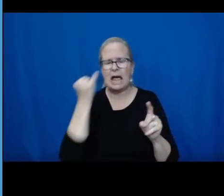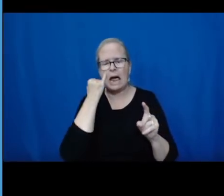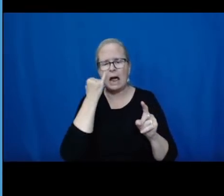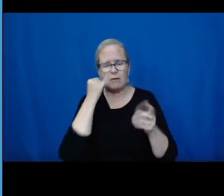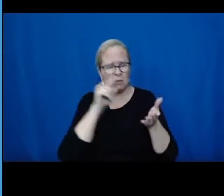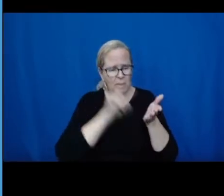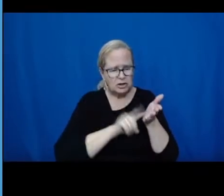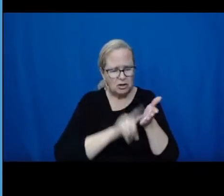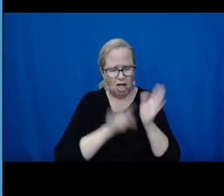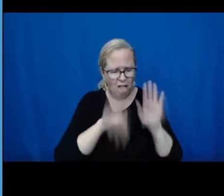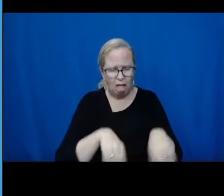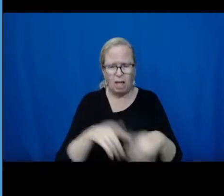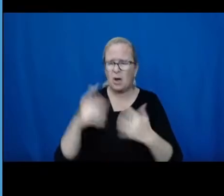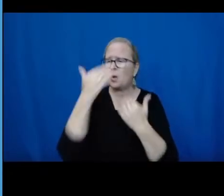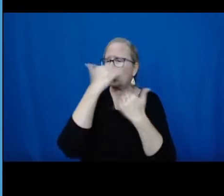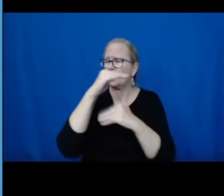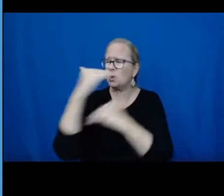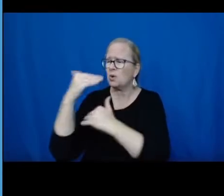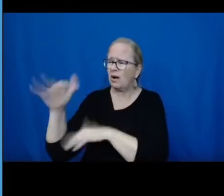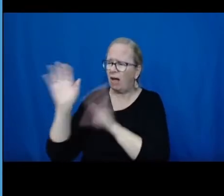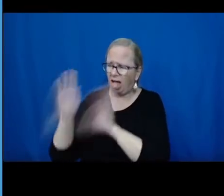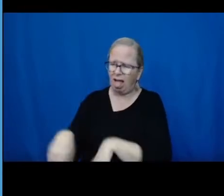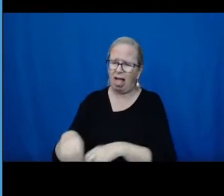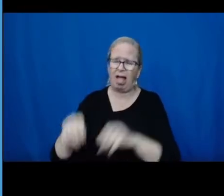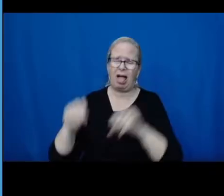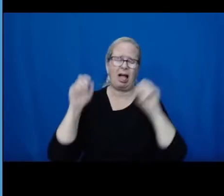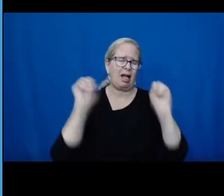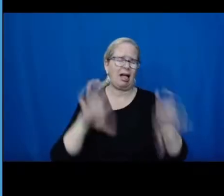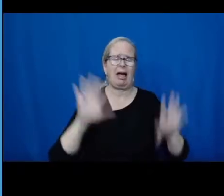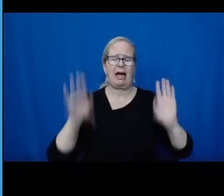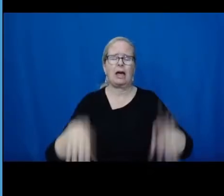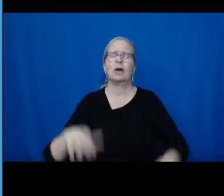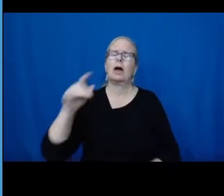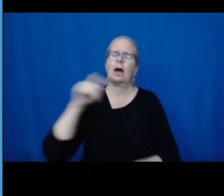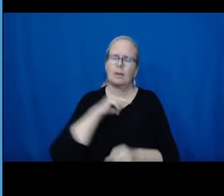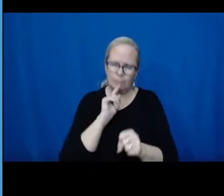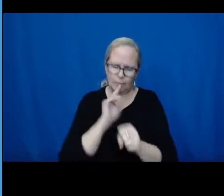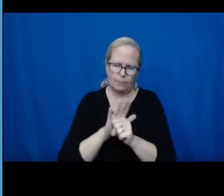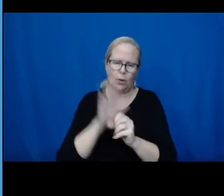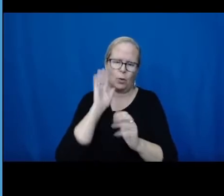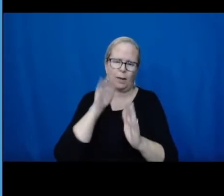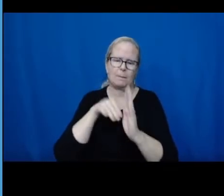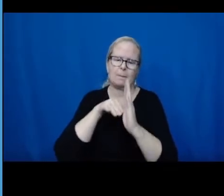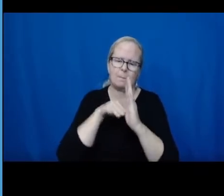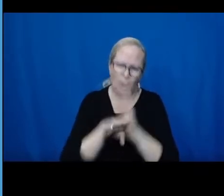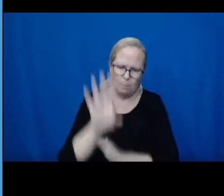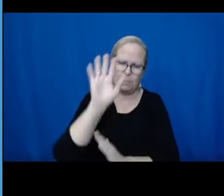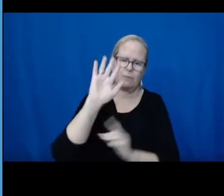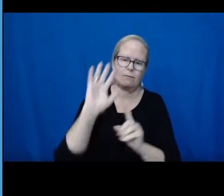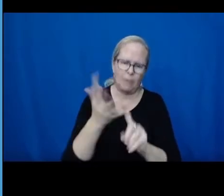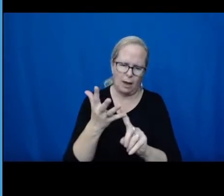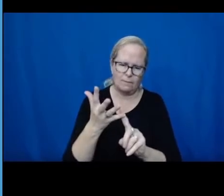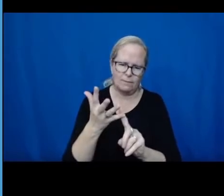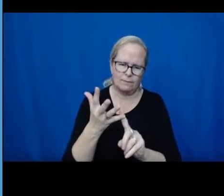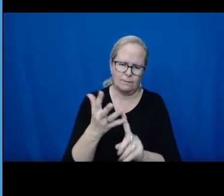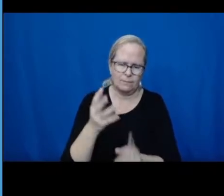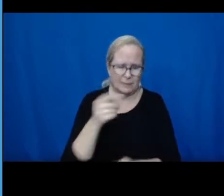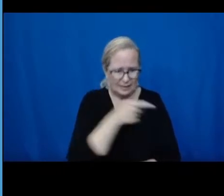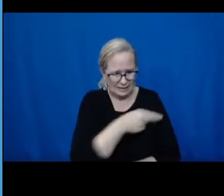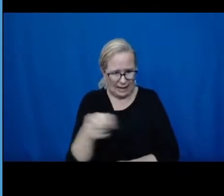every case is a human. So there's really not a whole lot of, I say it with a smile, but I really have no tolerance